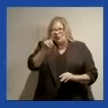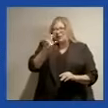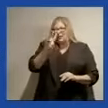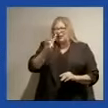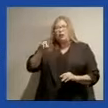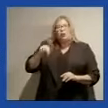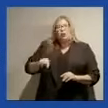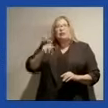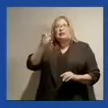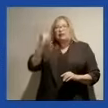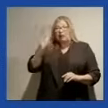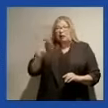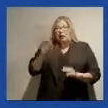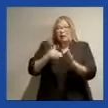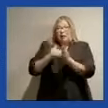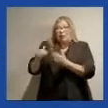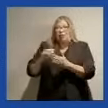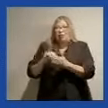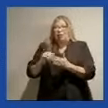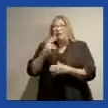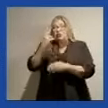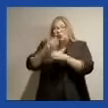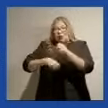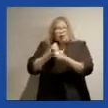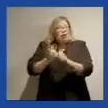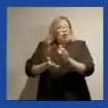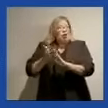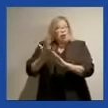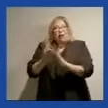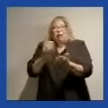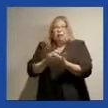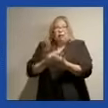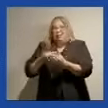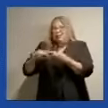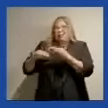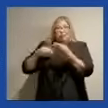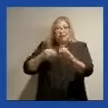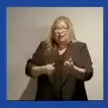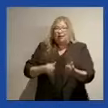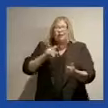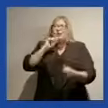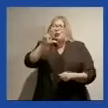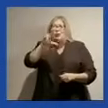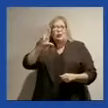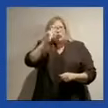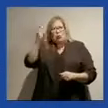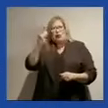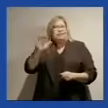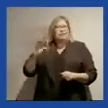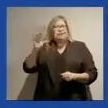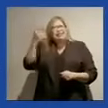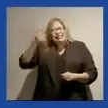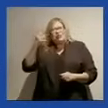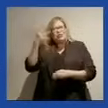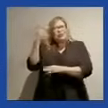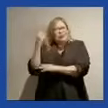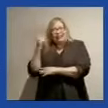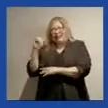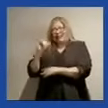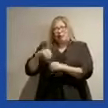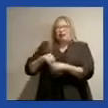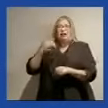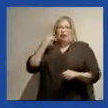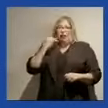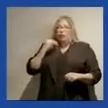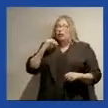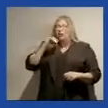$177.7 billion two-year operating surplus, simply unprecedented in U.S. history, let alone California history at a subnational level, that is, at